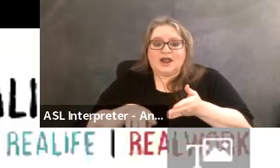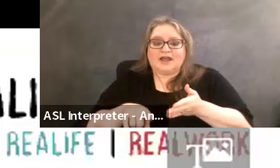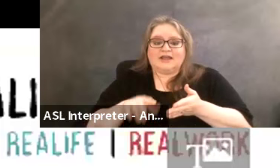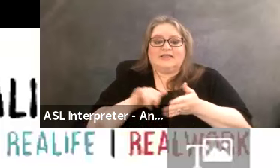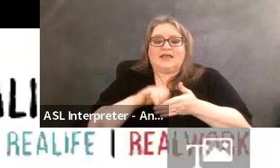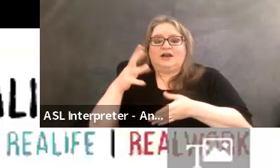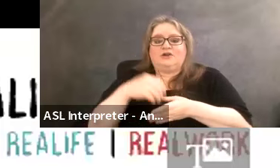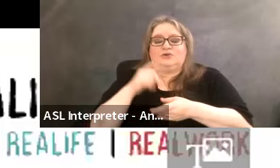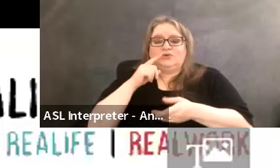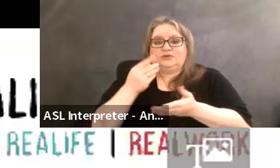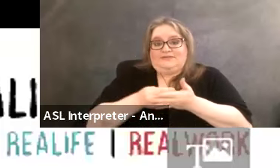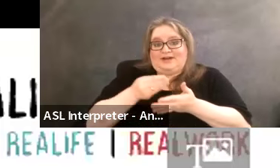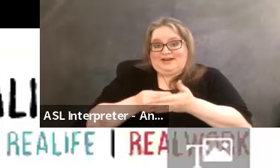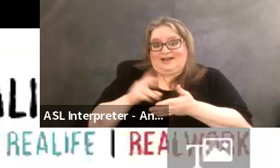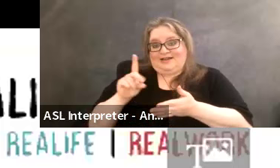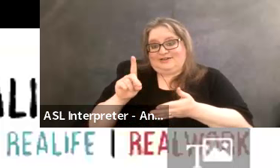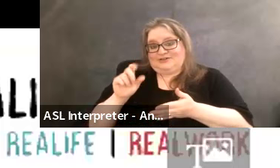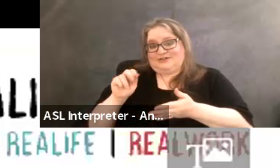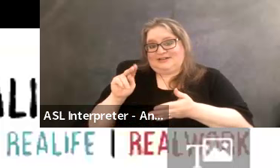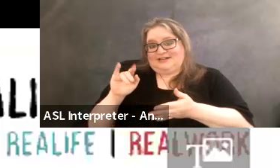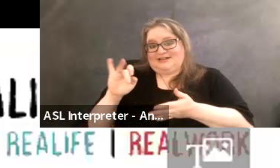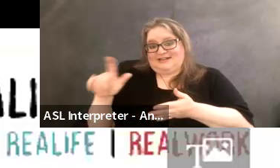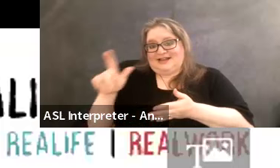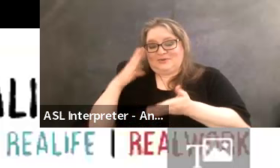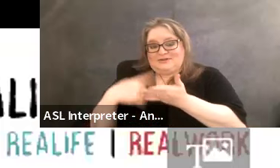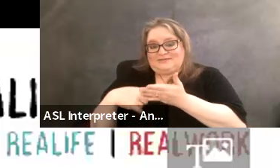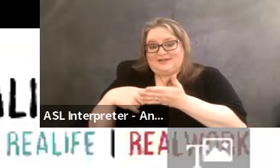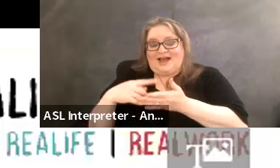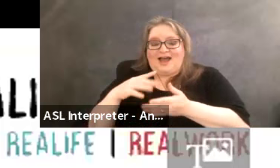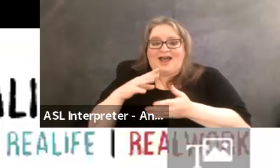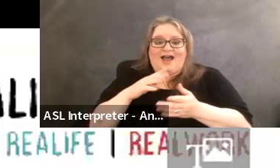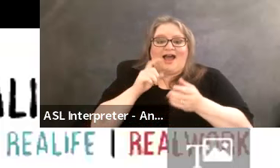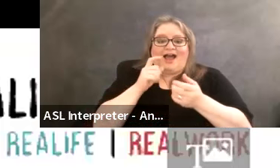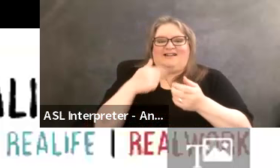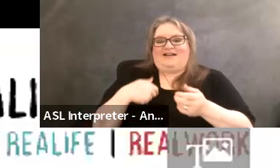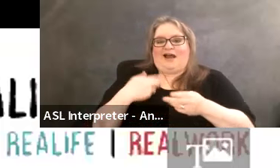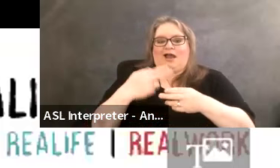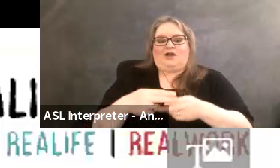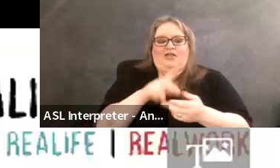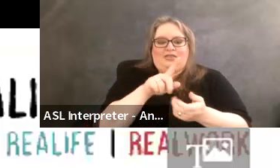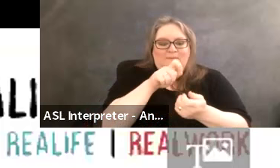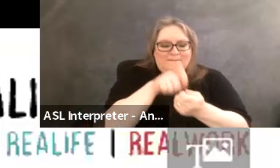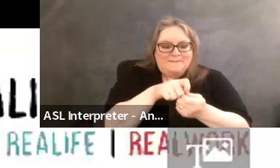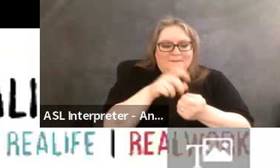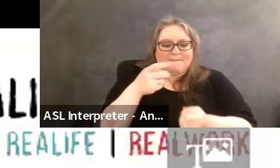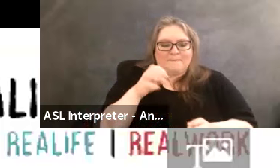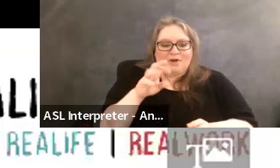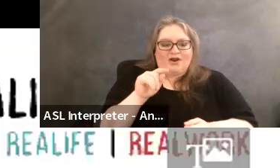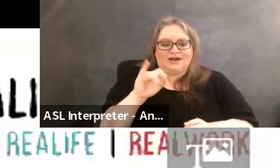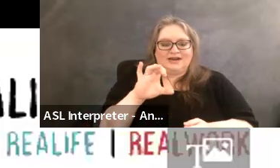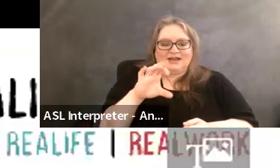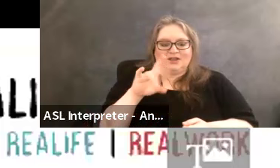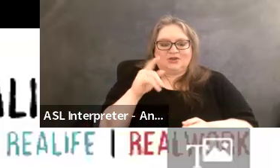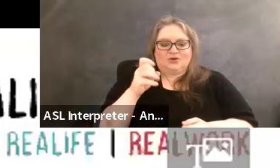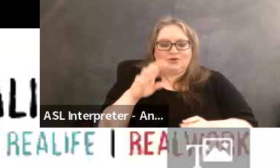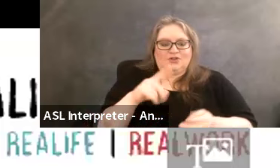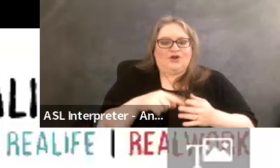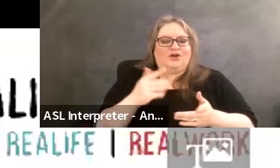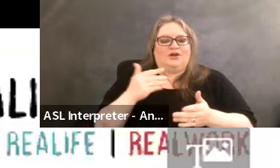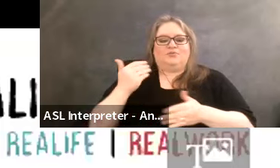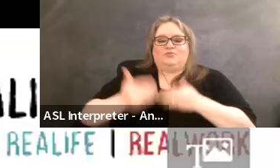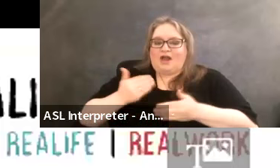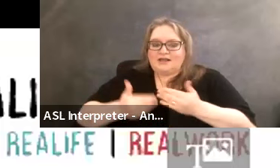include those financials that Daniel's going to talk about here in a bit. I call them particulars. What are the processes that you have? The problems, how